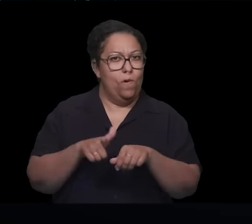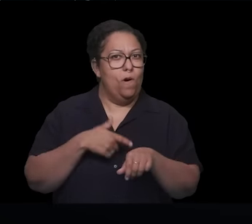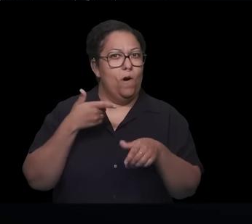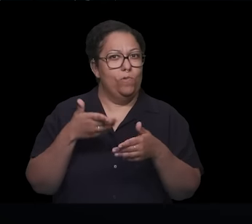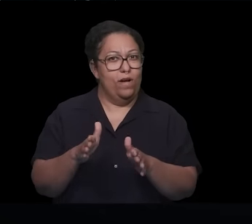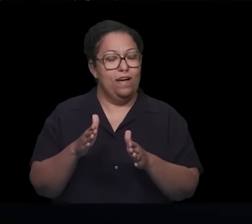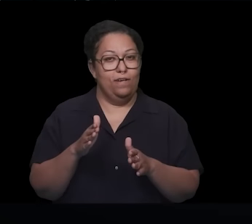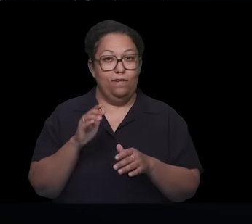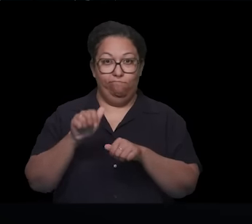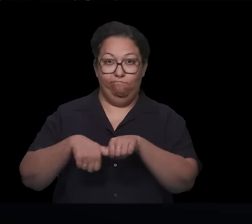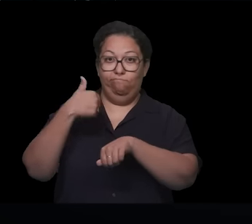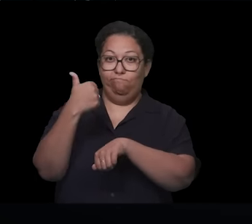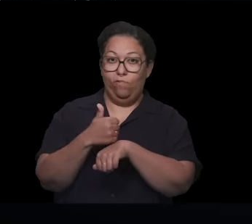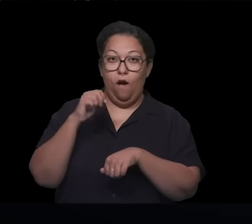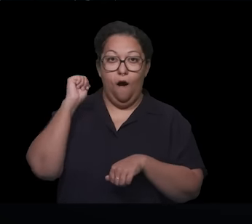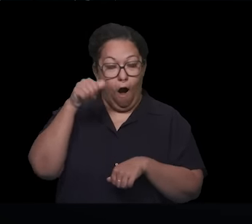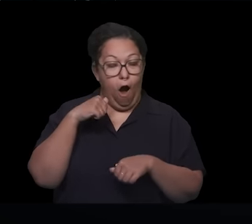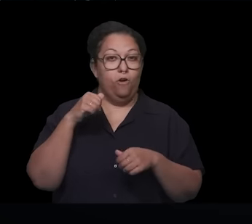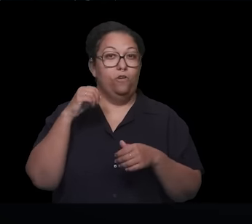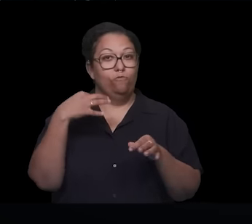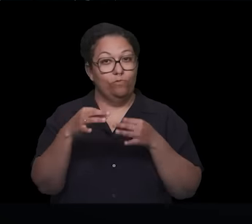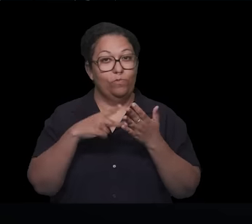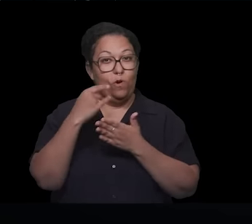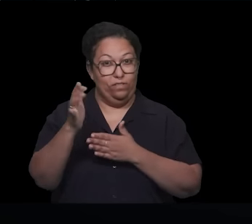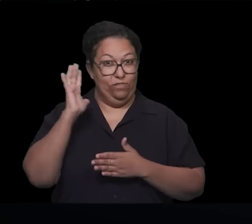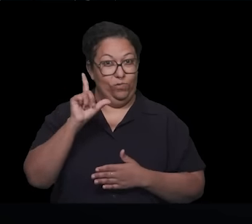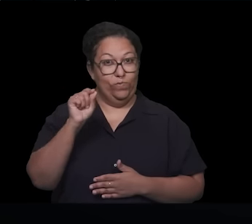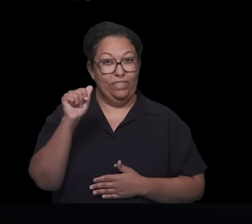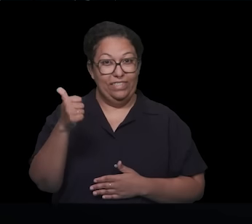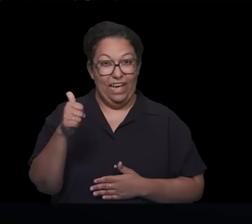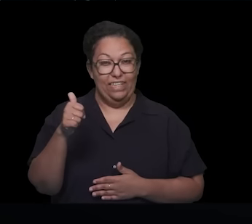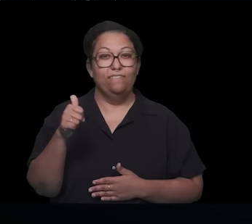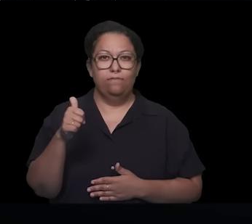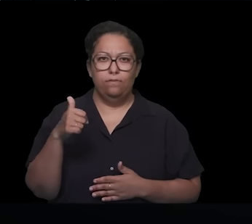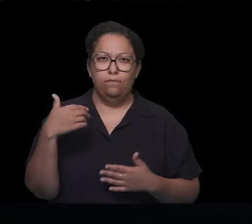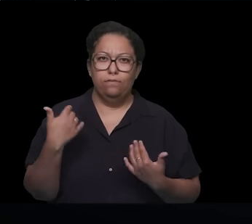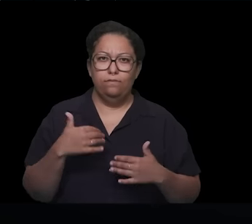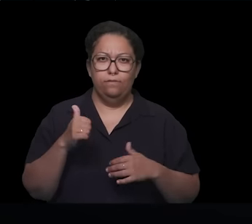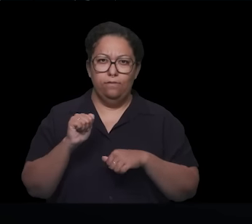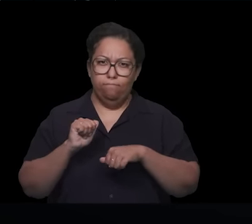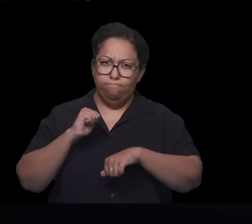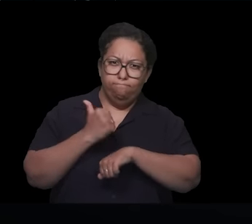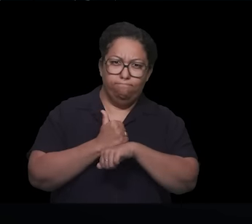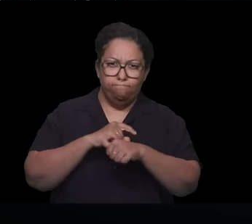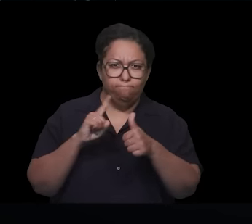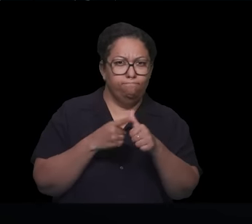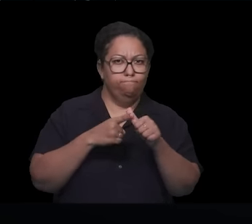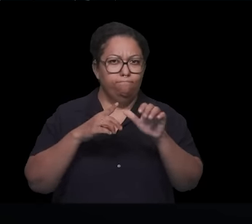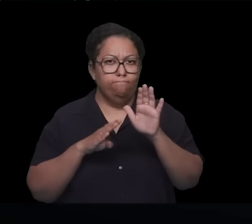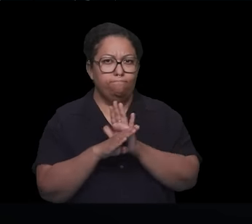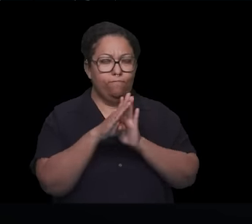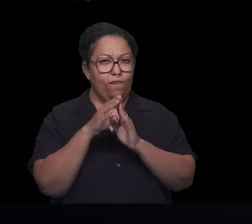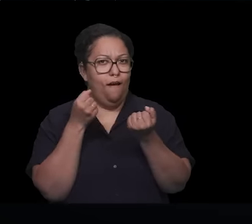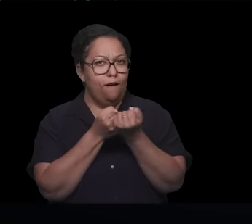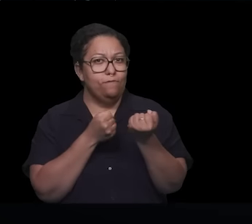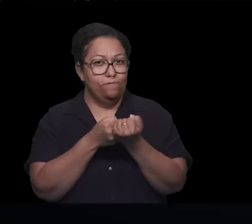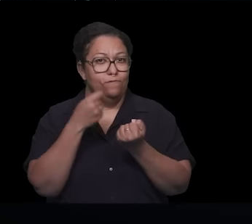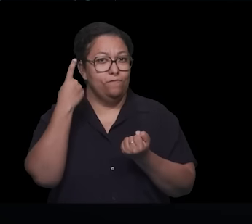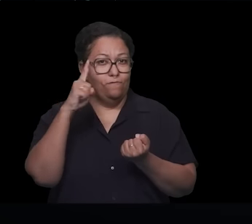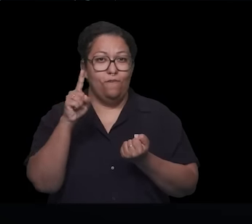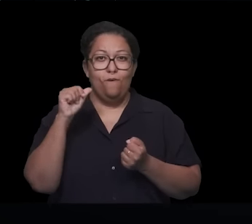way. The establishment of the Audio Description Project in 2010 was a landmark in the development